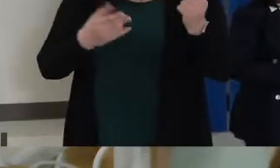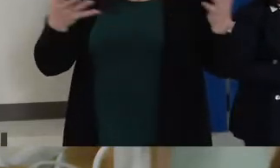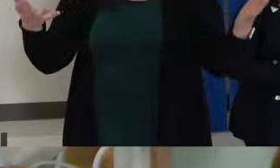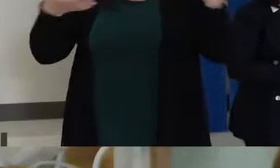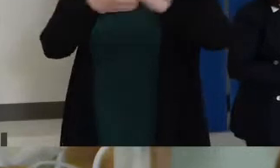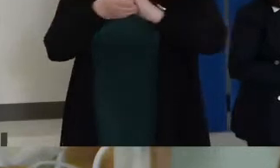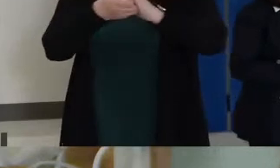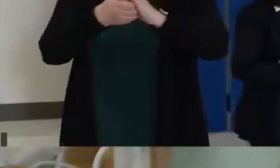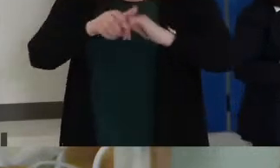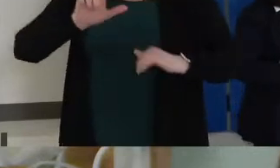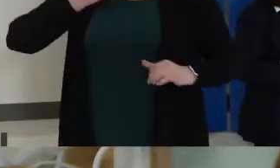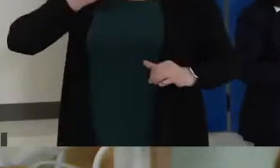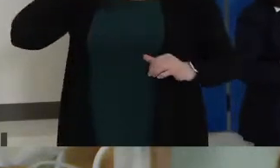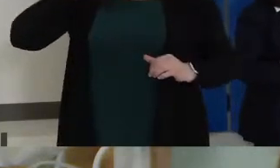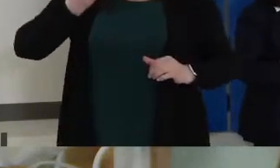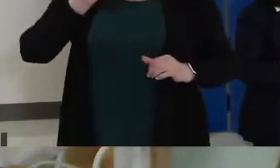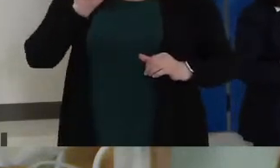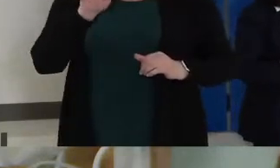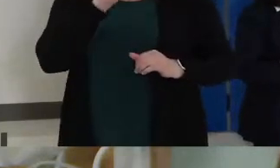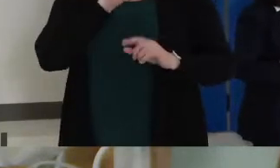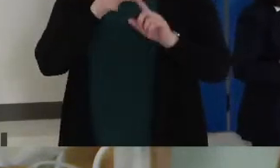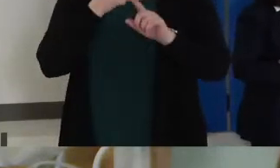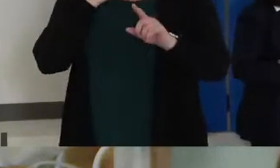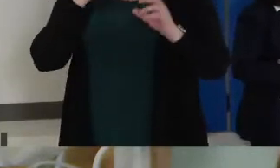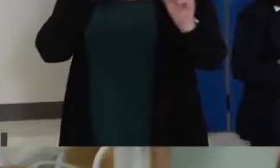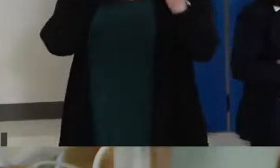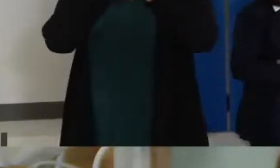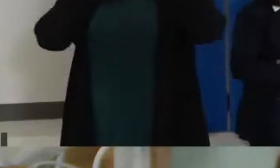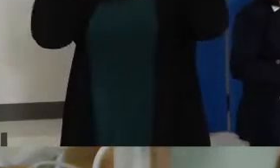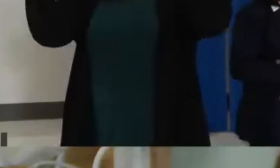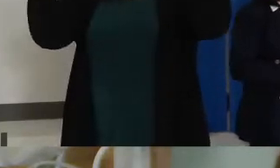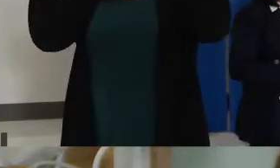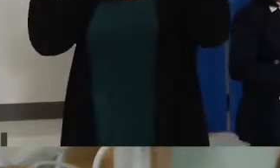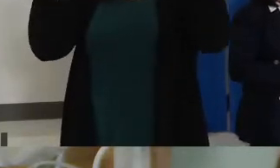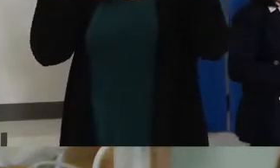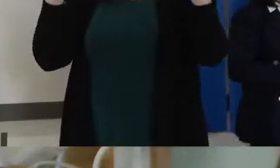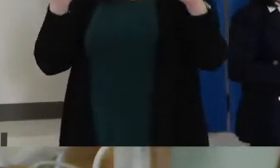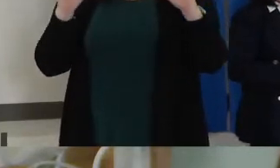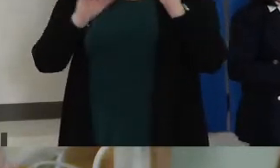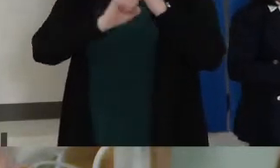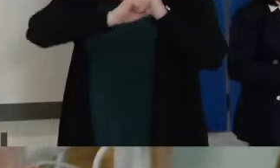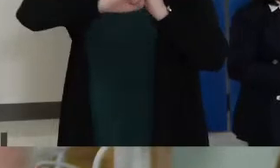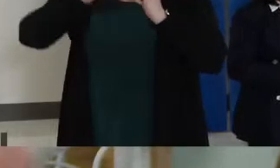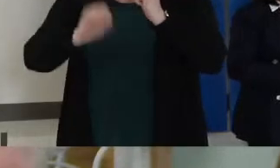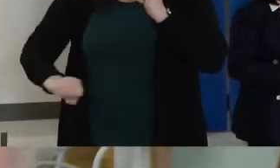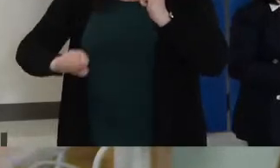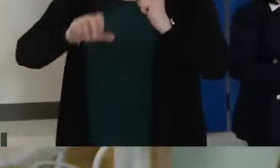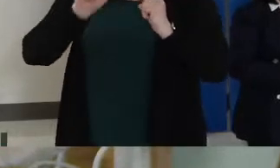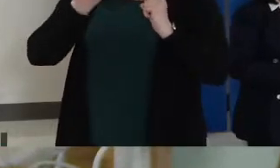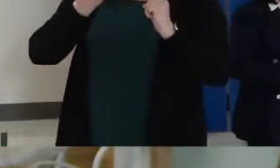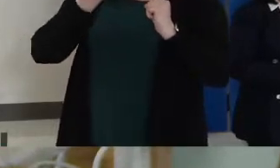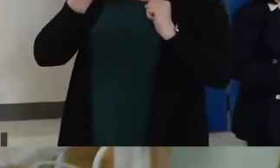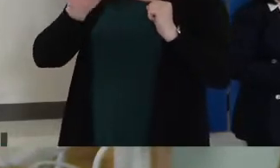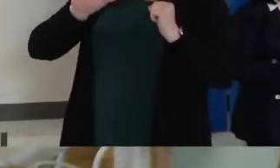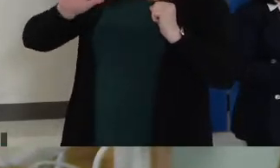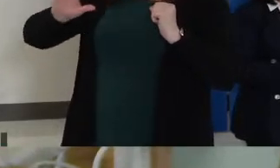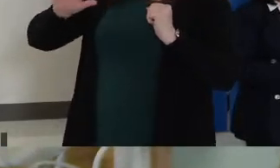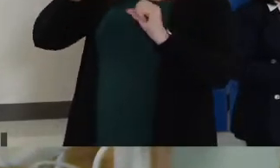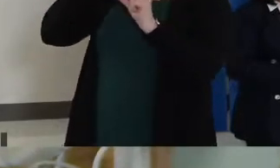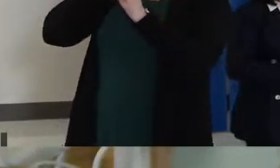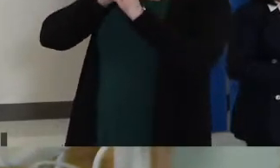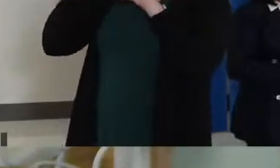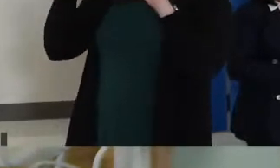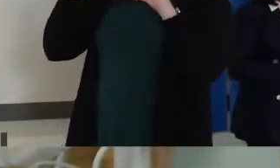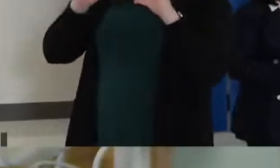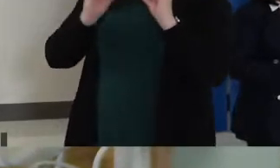LPS, Leonard Petra Short Act, talked about this vision that was amplifying the vision of Kennedy as it relates to community-based